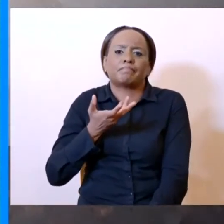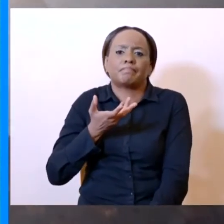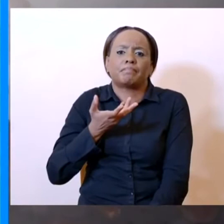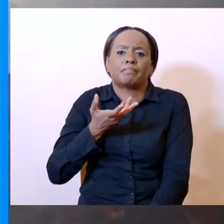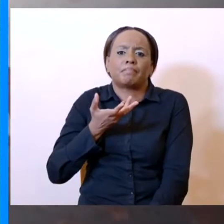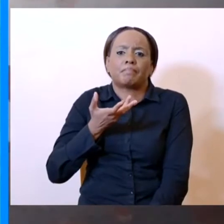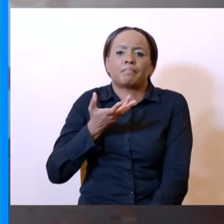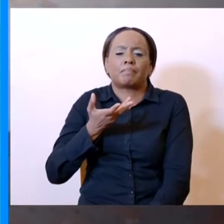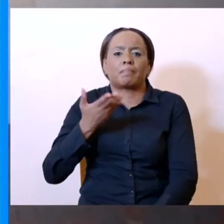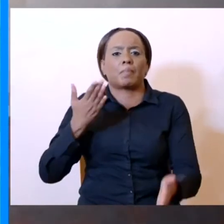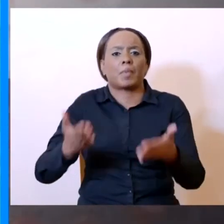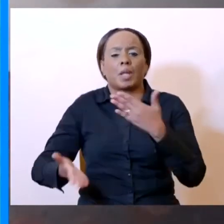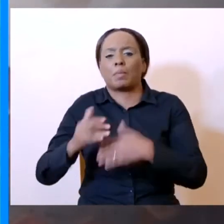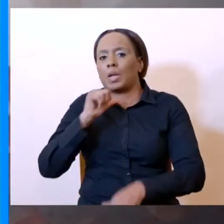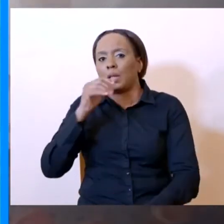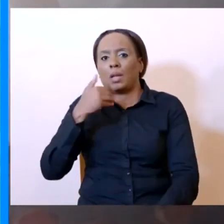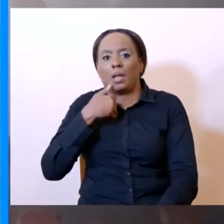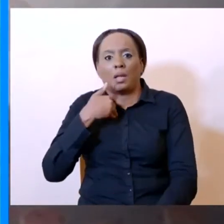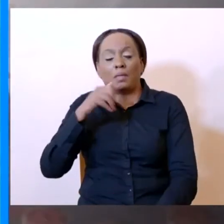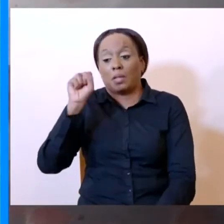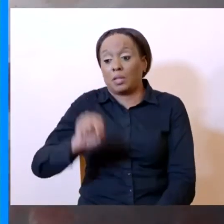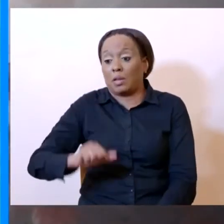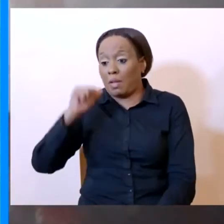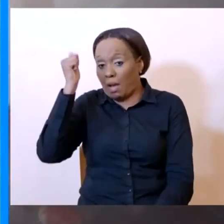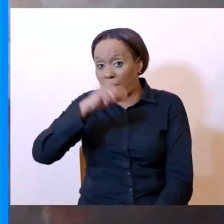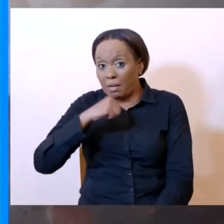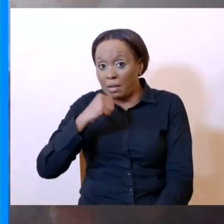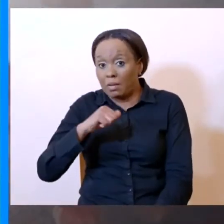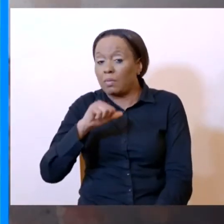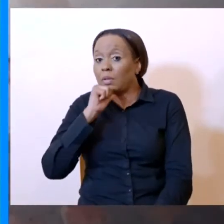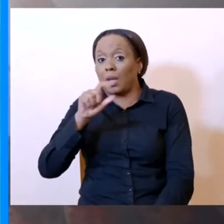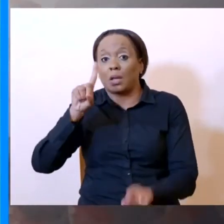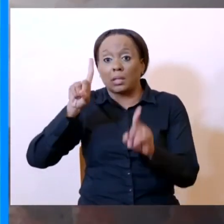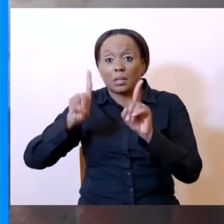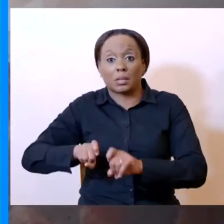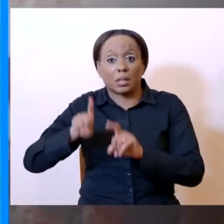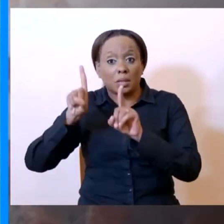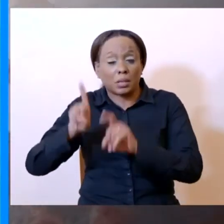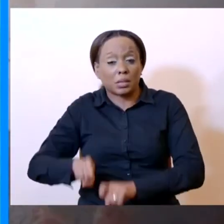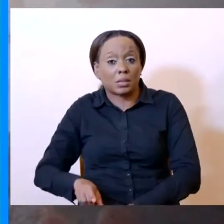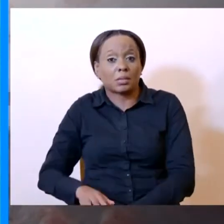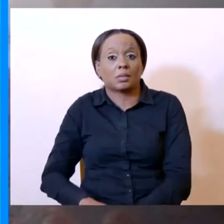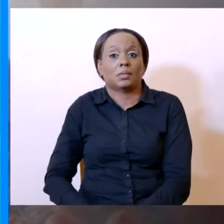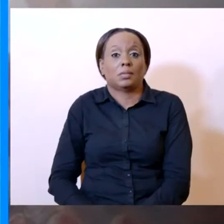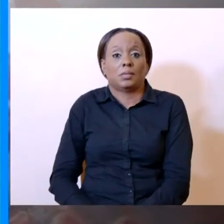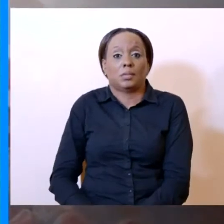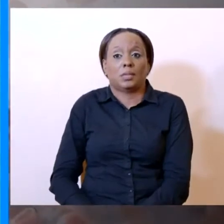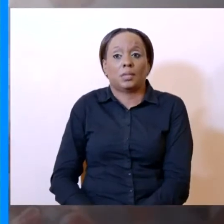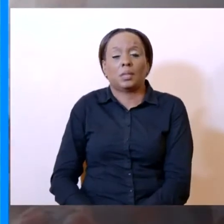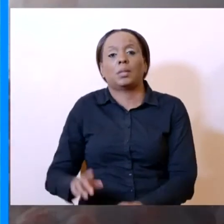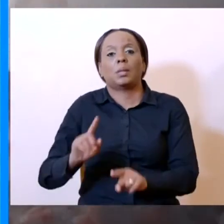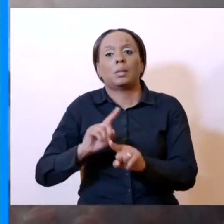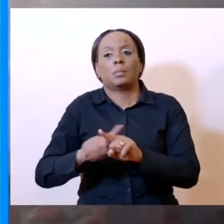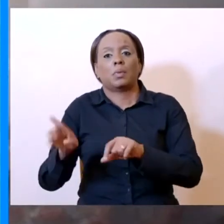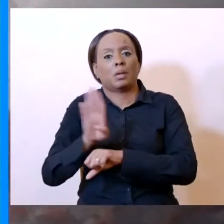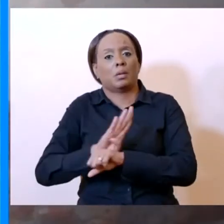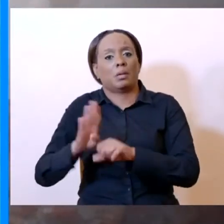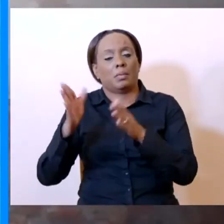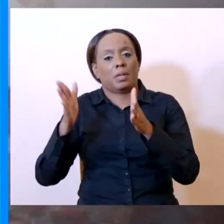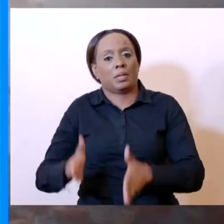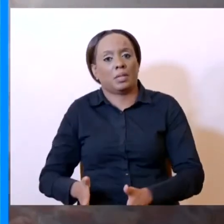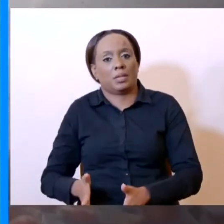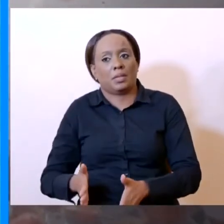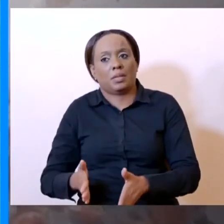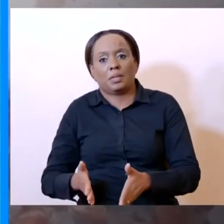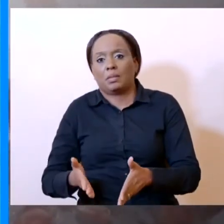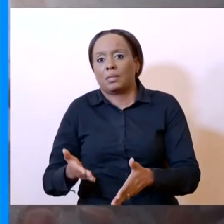we don't have the South African variant here, as you correctly said, we haven't tested, so we don't know. But we do have a population without any or with